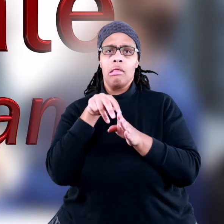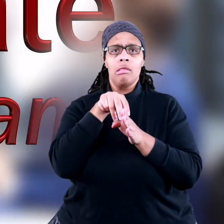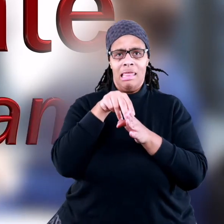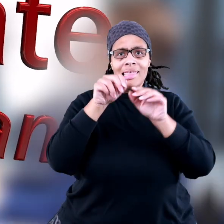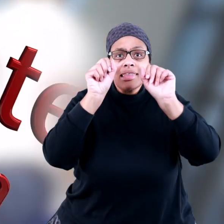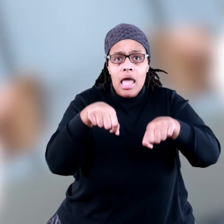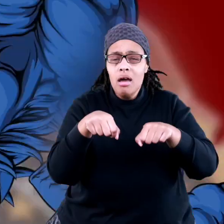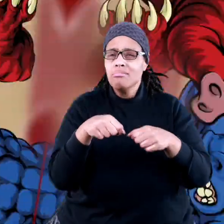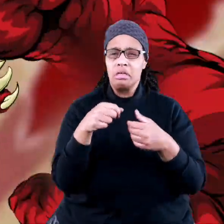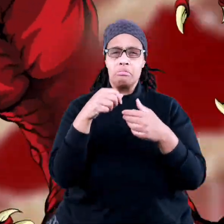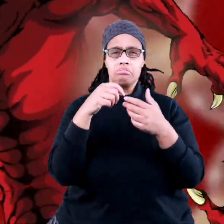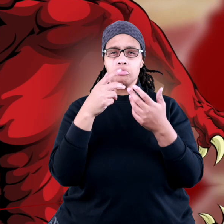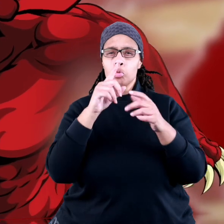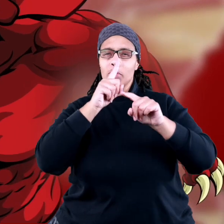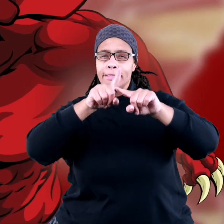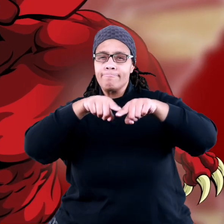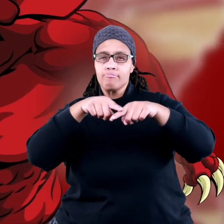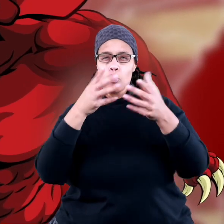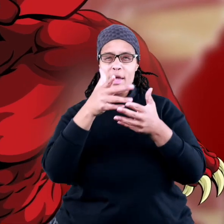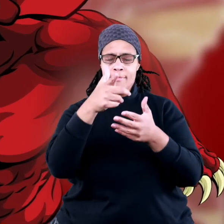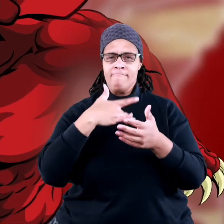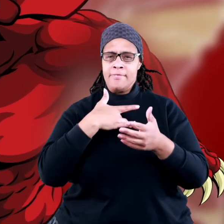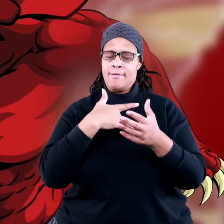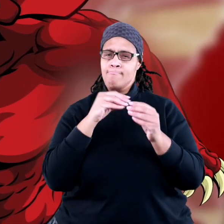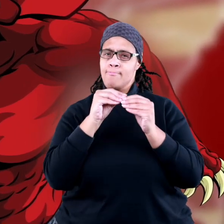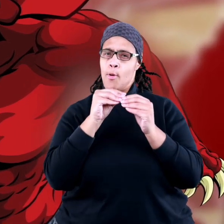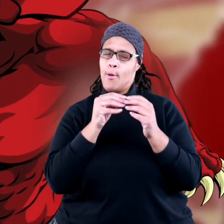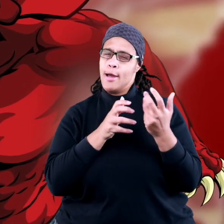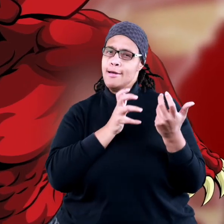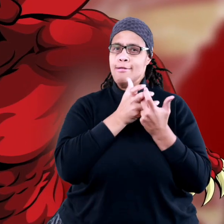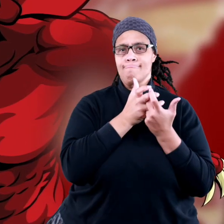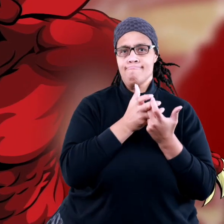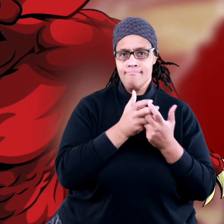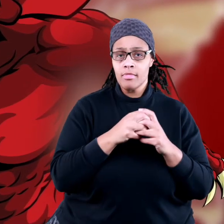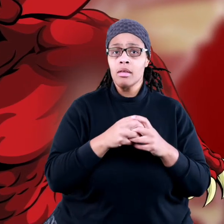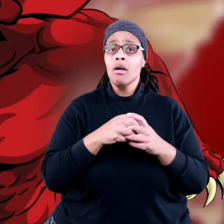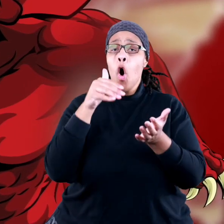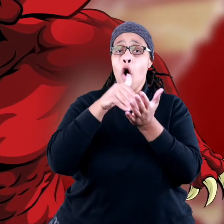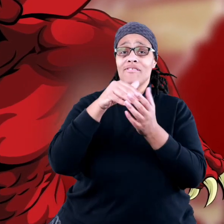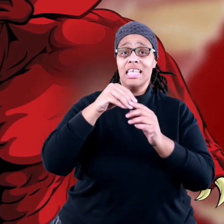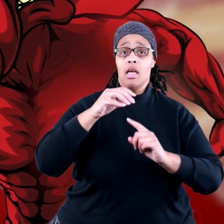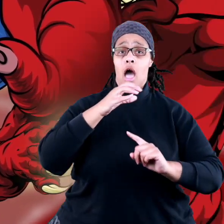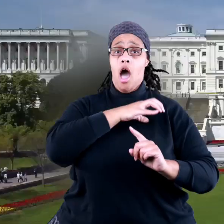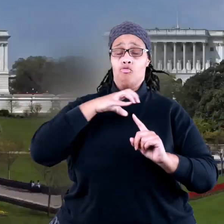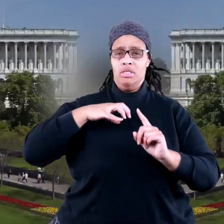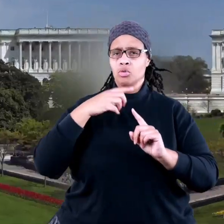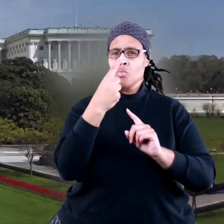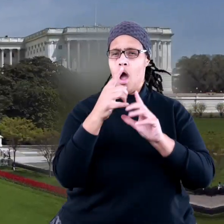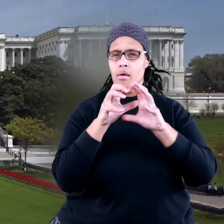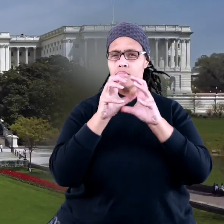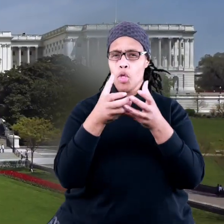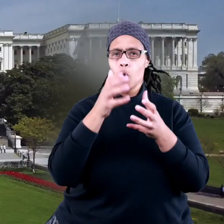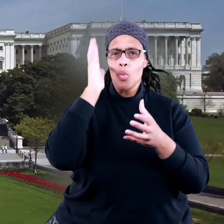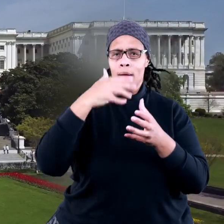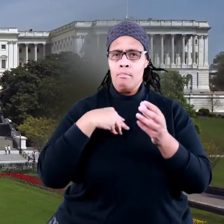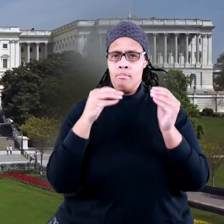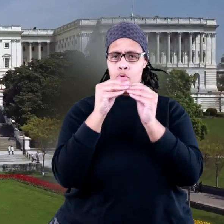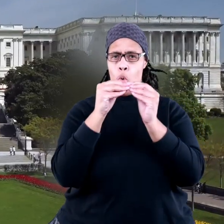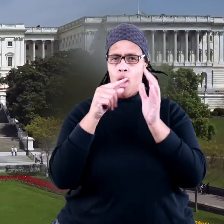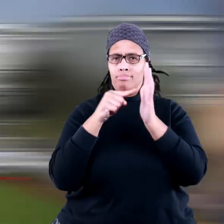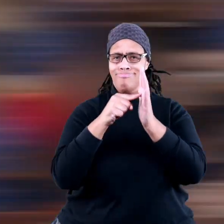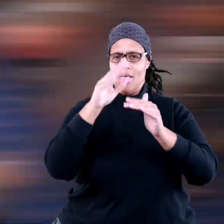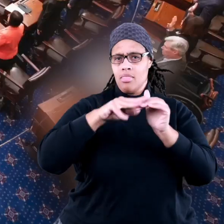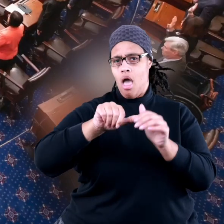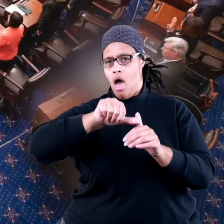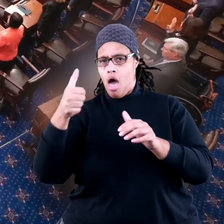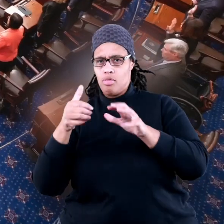moderate Republican, depending on what party you most identify with. Often in Congress, one party will have more